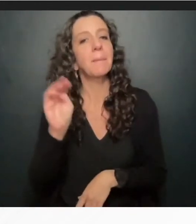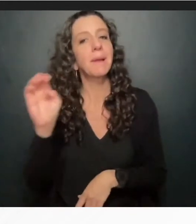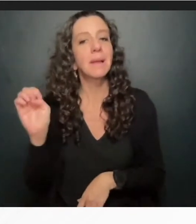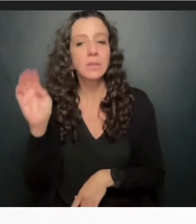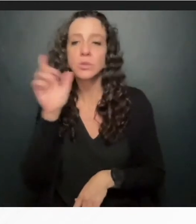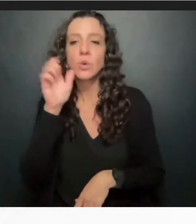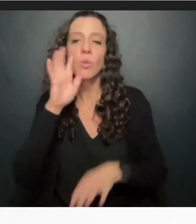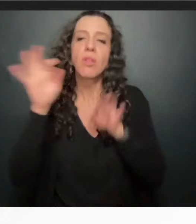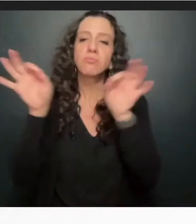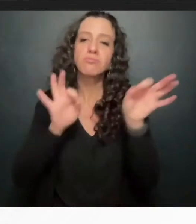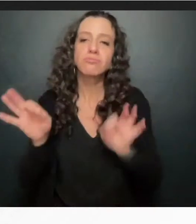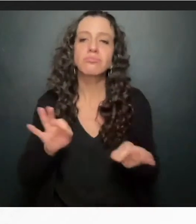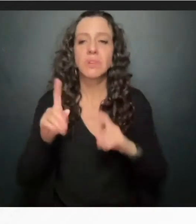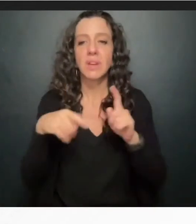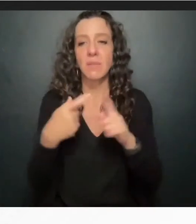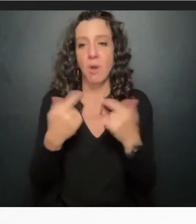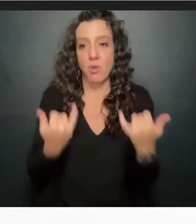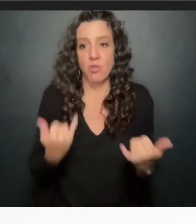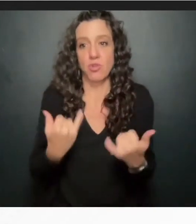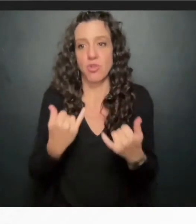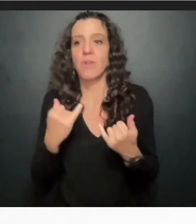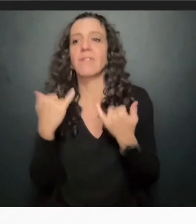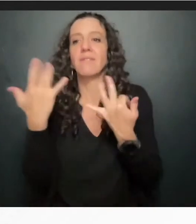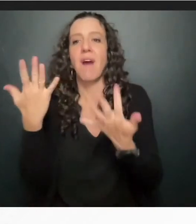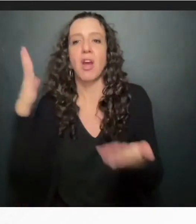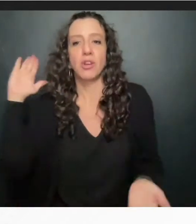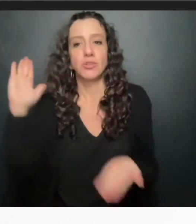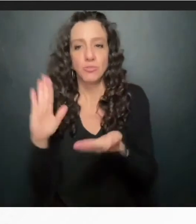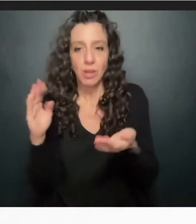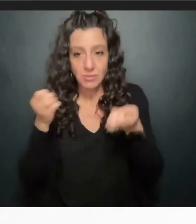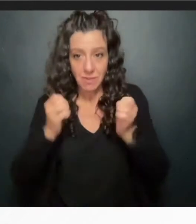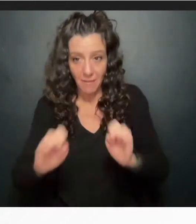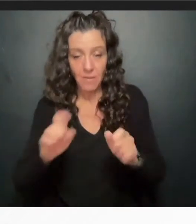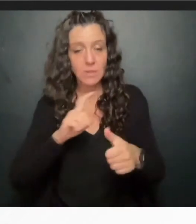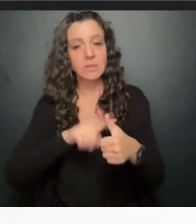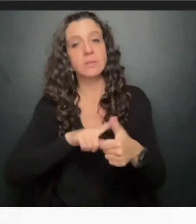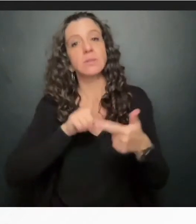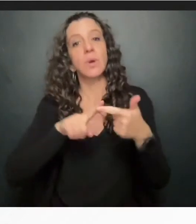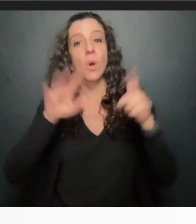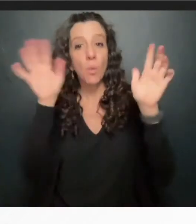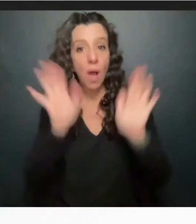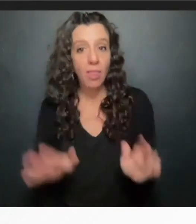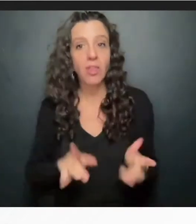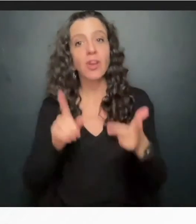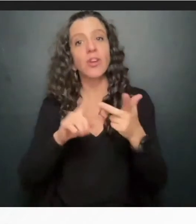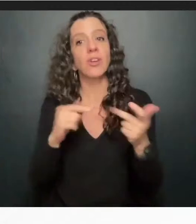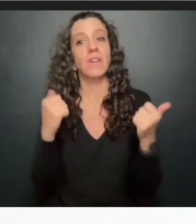information about current fire suppression efforts, weather, fire behavior,